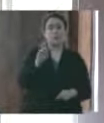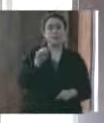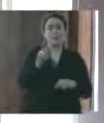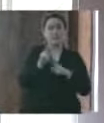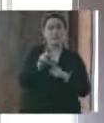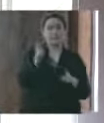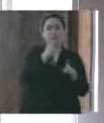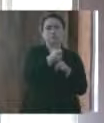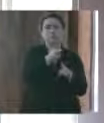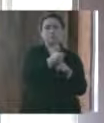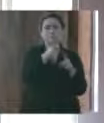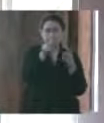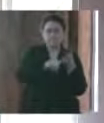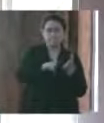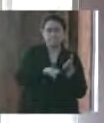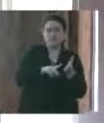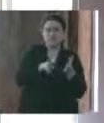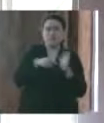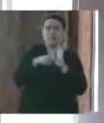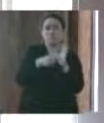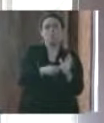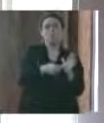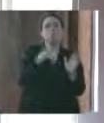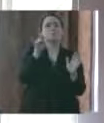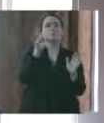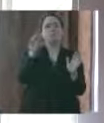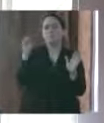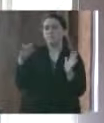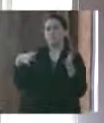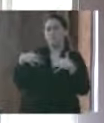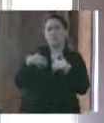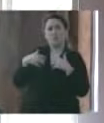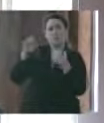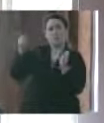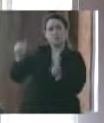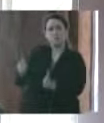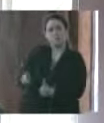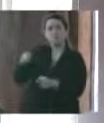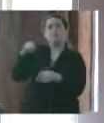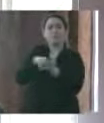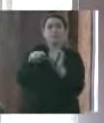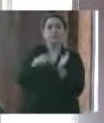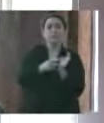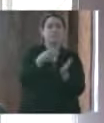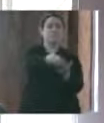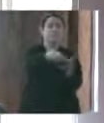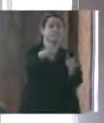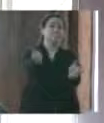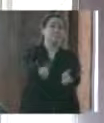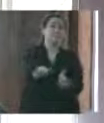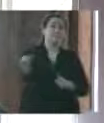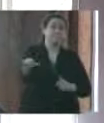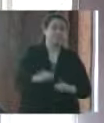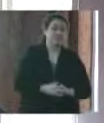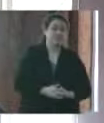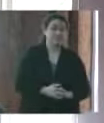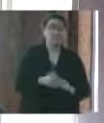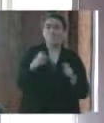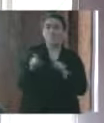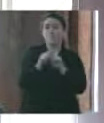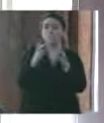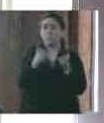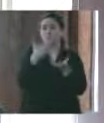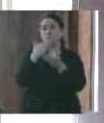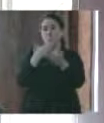biodiversity and ecosystems. I also want to thank a number of my colleagues at the World Bank who are here with us today. What's